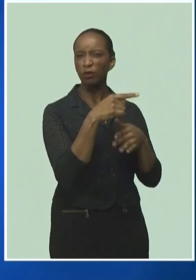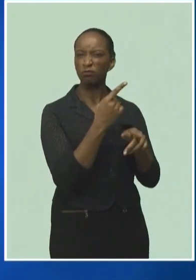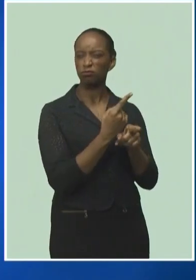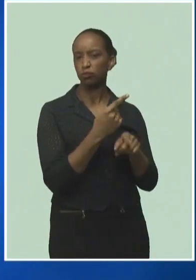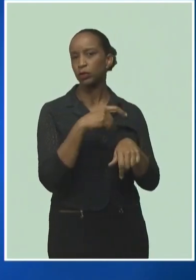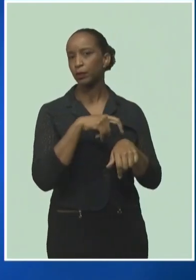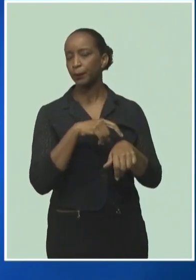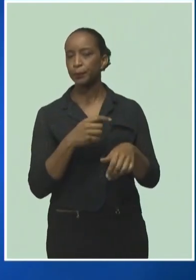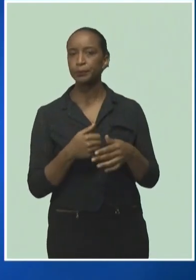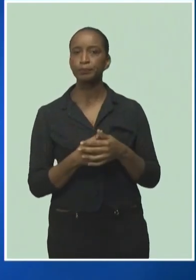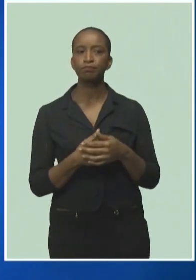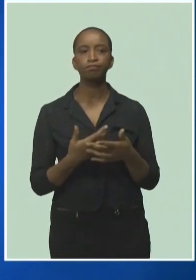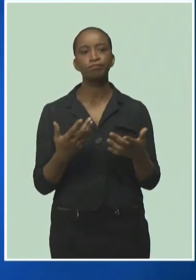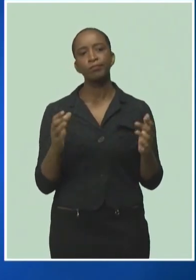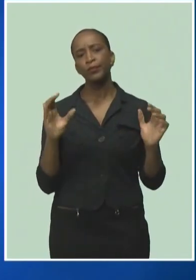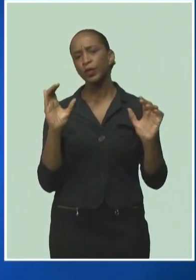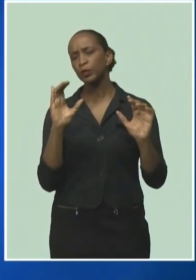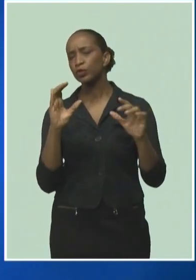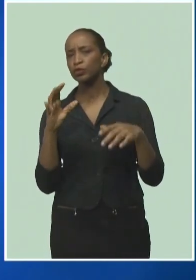housing, we have a housing solution